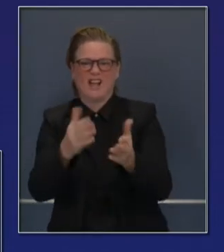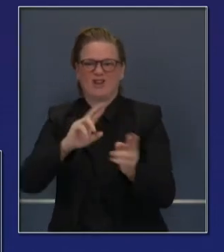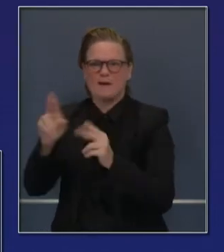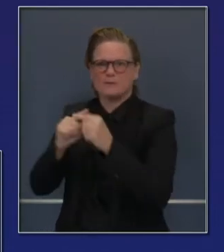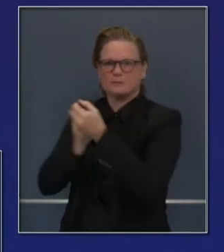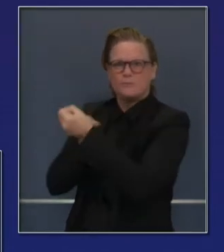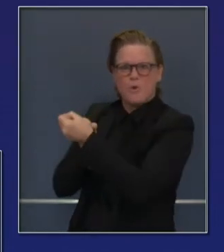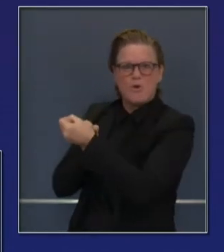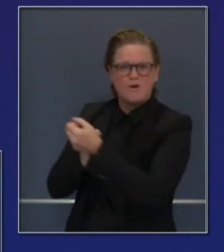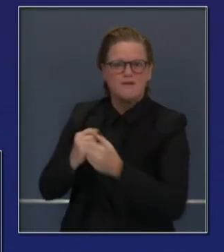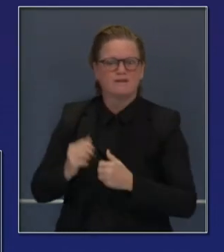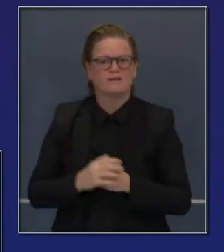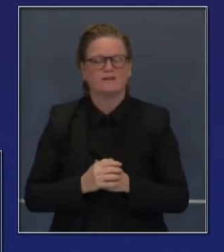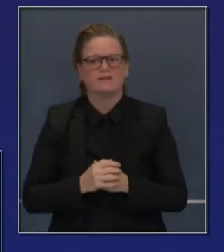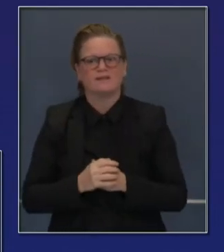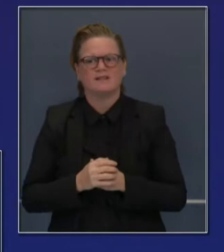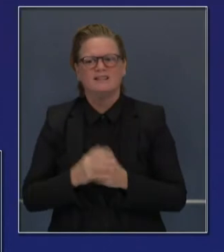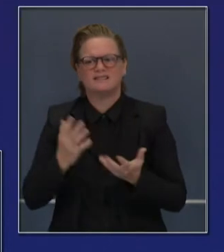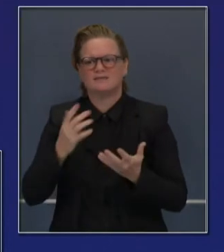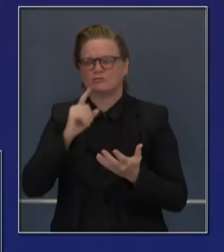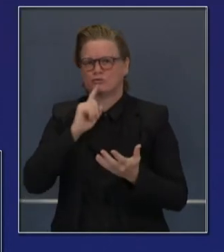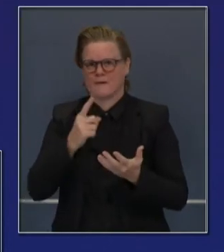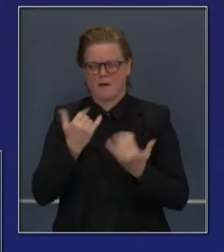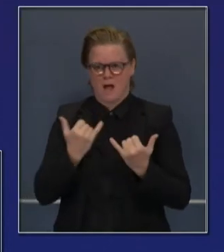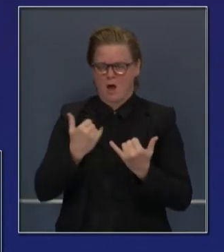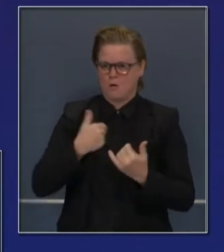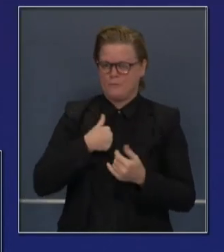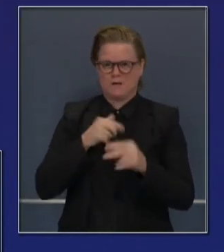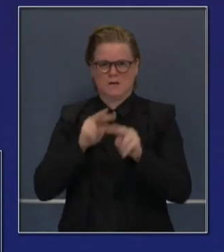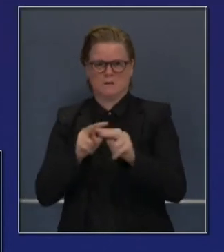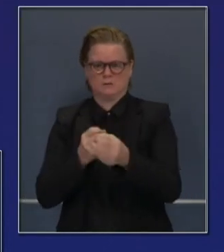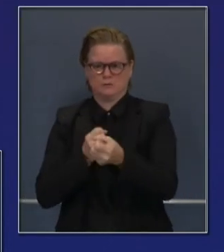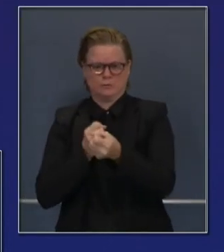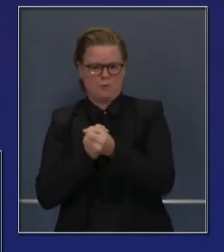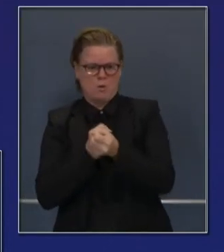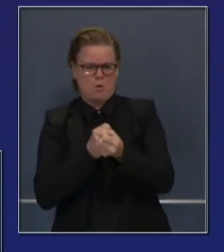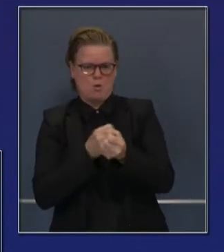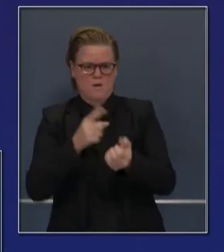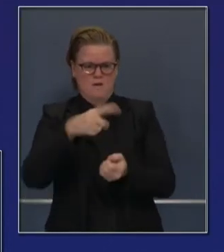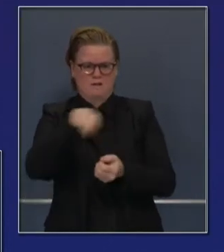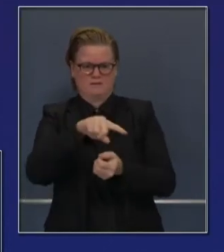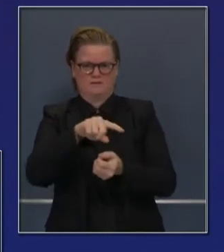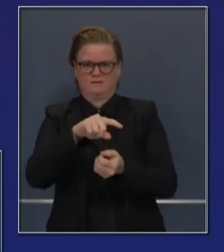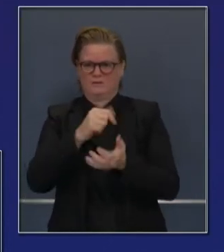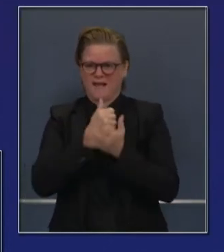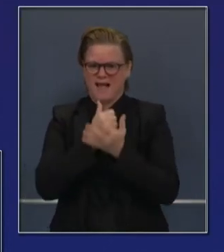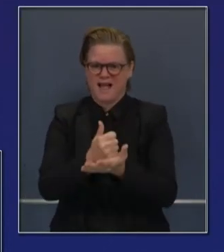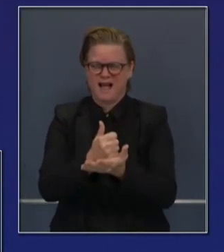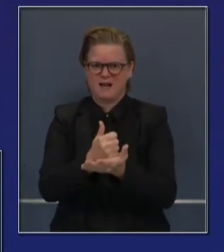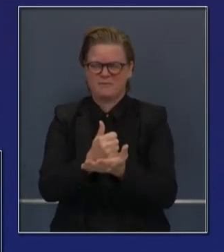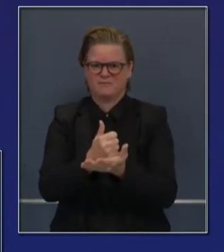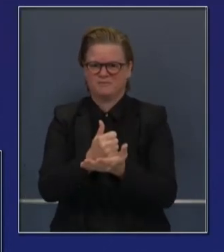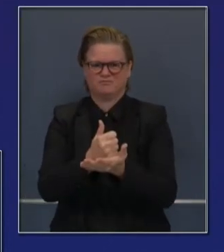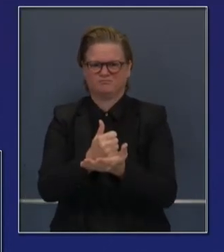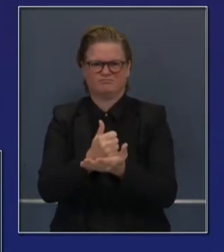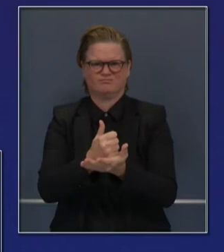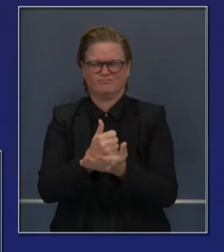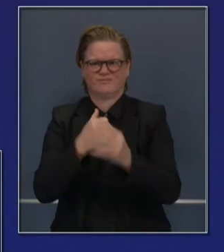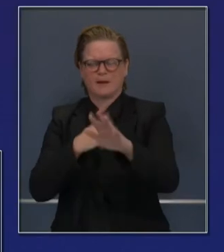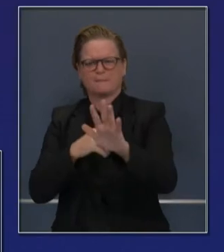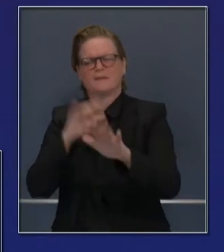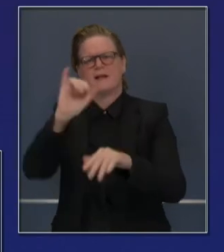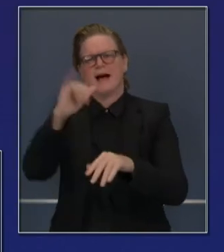incoming patients and making sure we're doing what we can on transmission. So focusing on what we talked about previously as